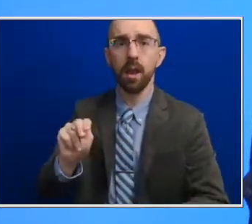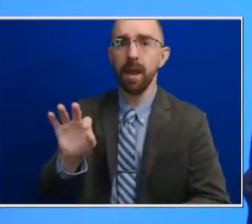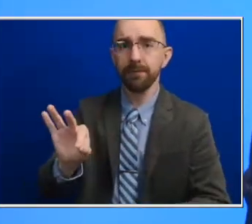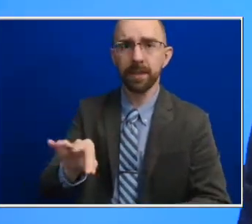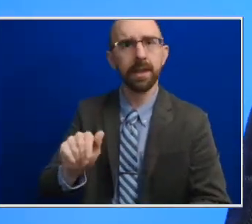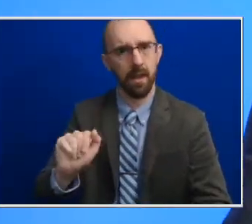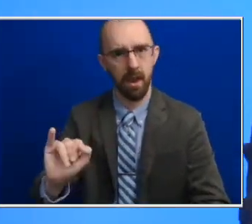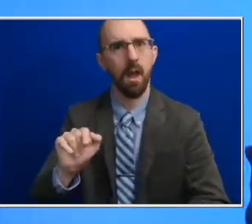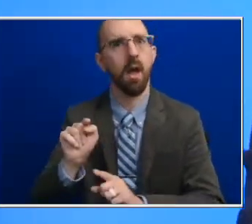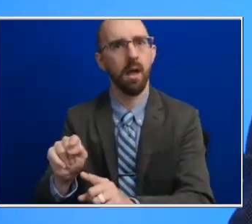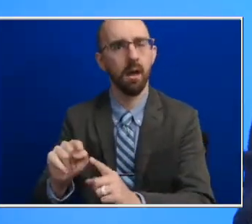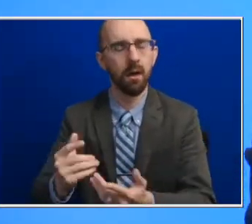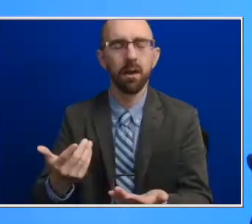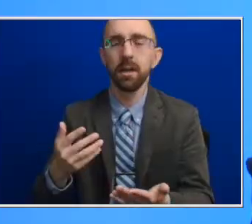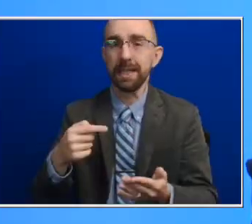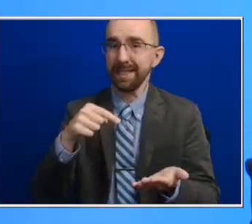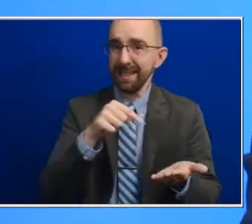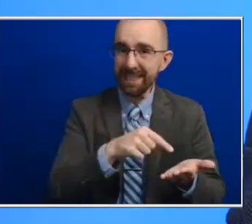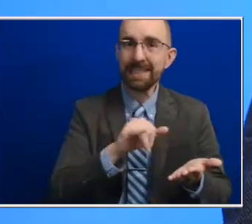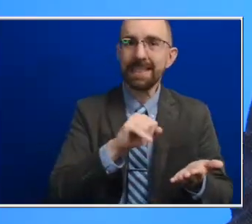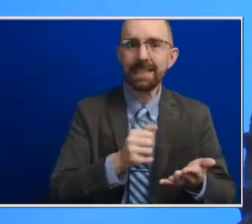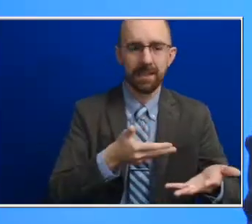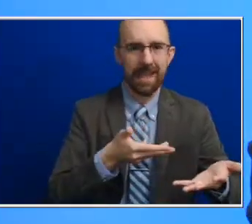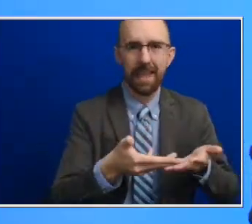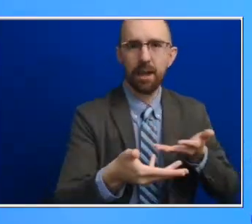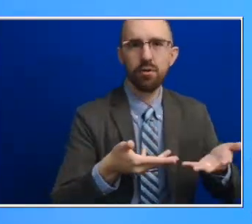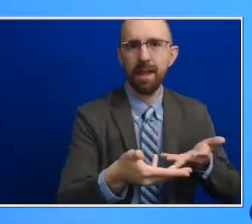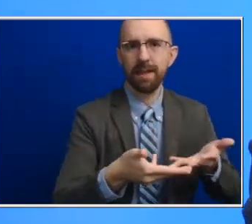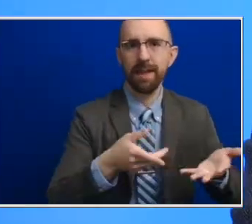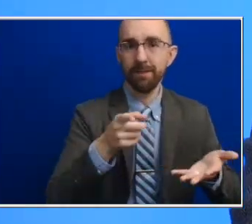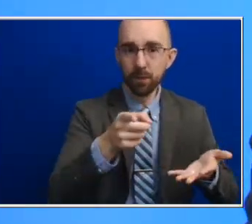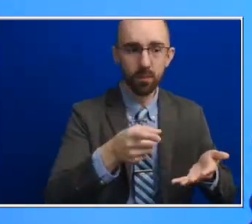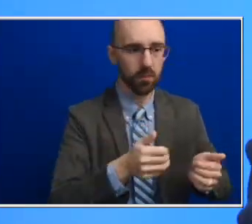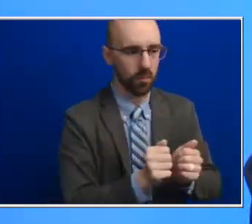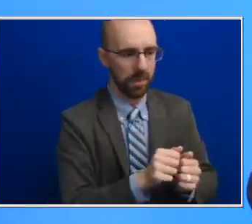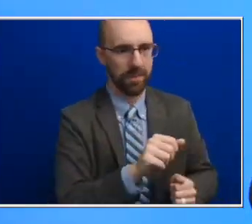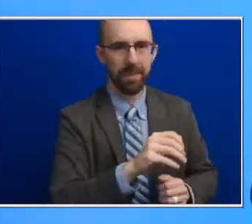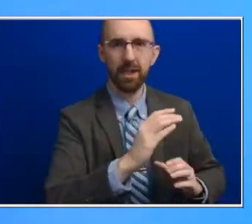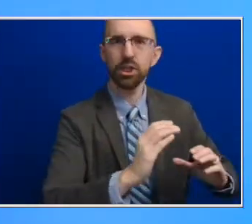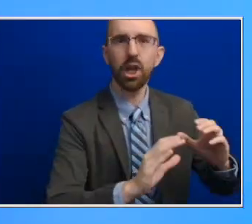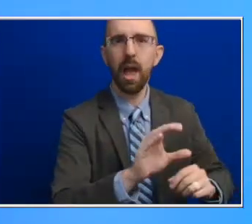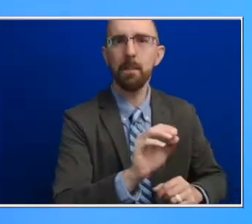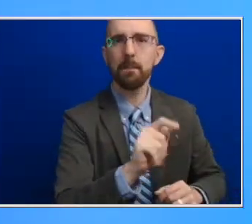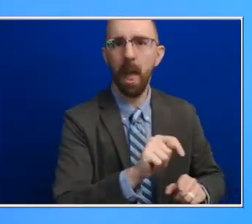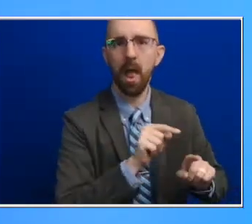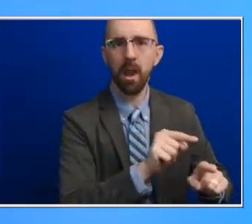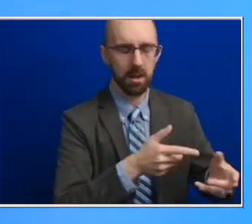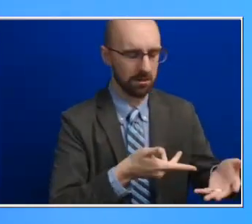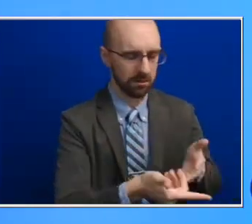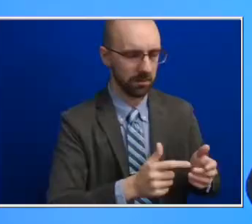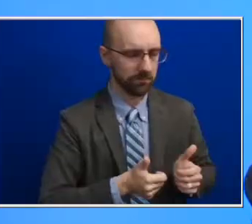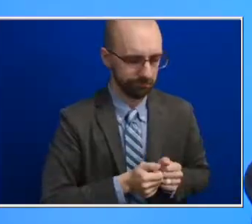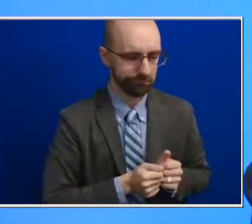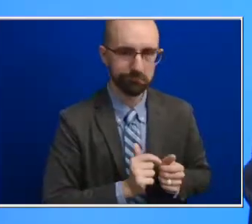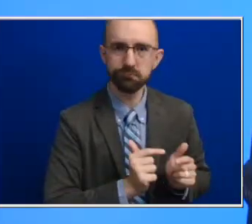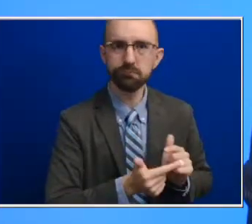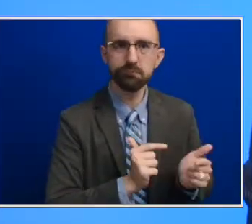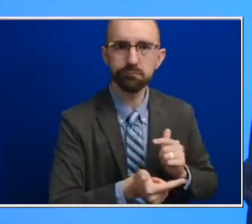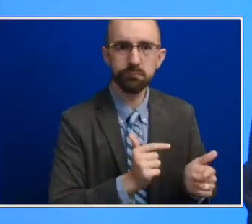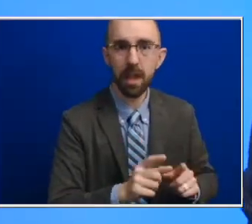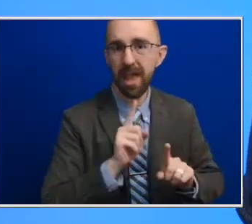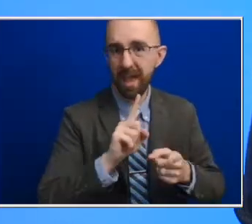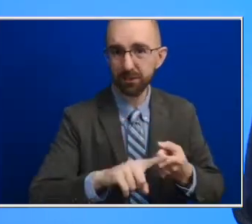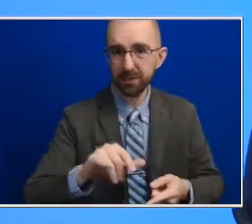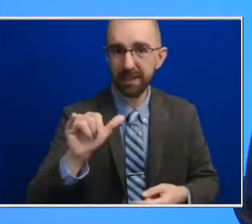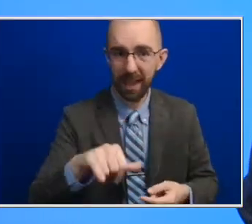What we're talking about here is this idea of this interactive AI, these chat bots that kids are now interacting with more and more. And the answer to is like,